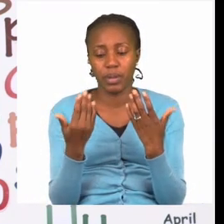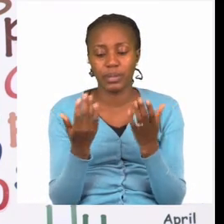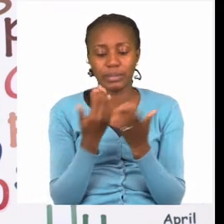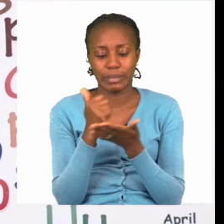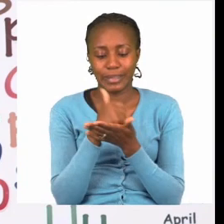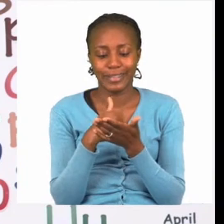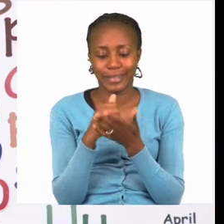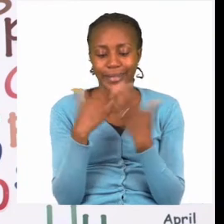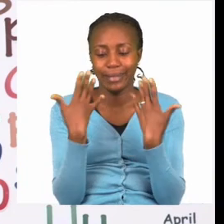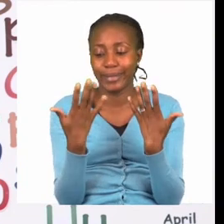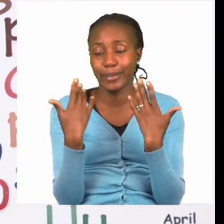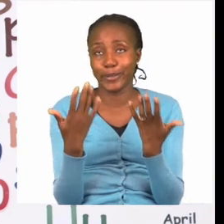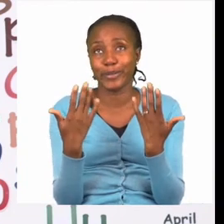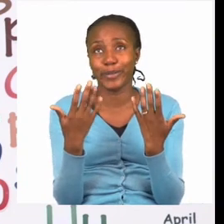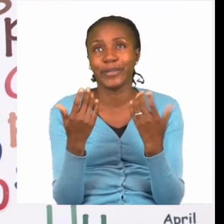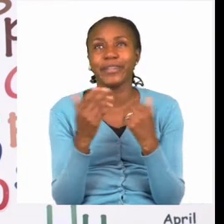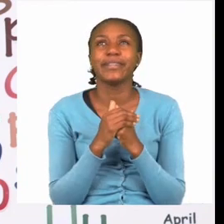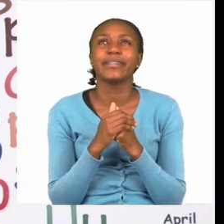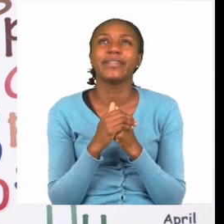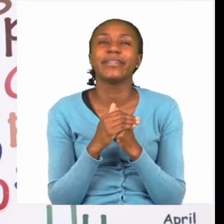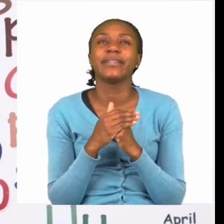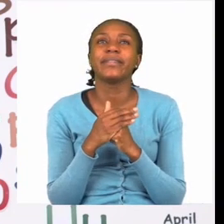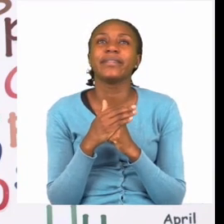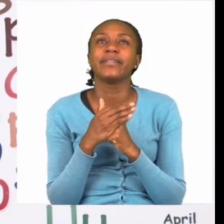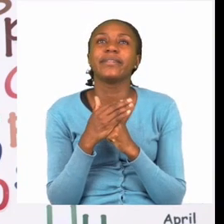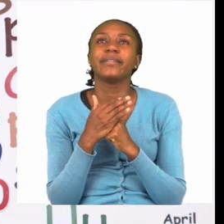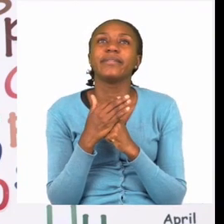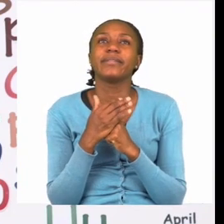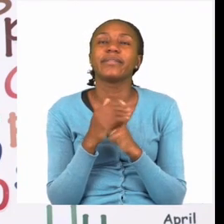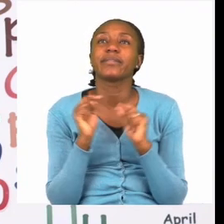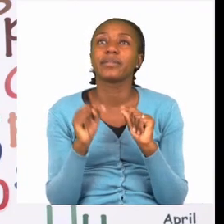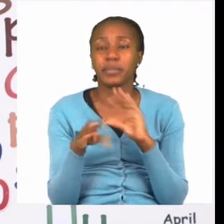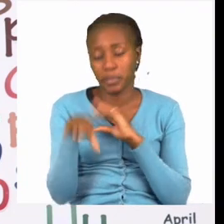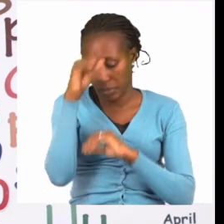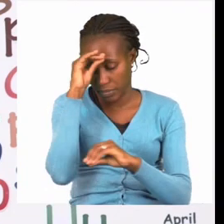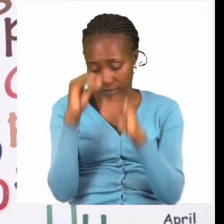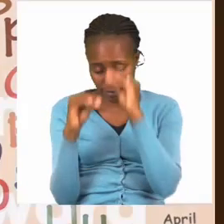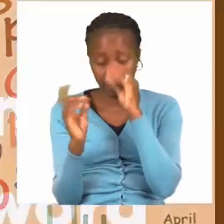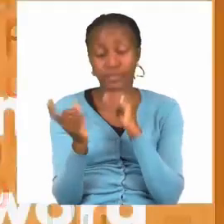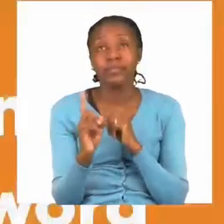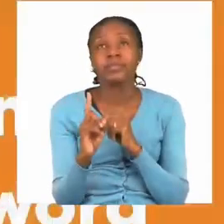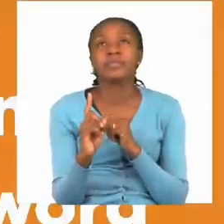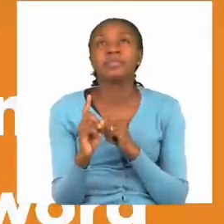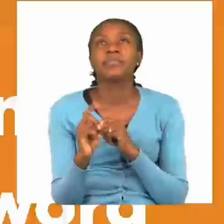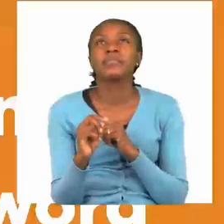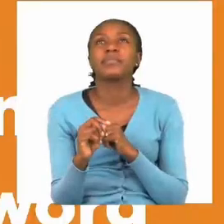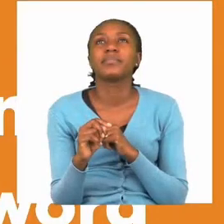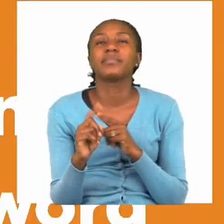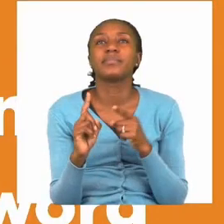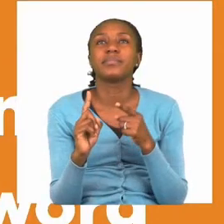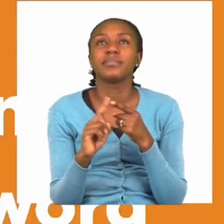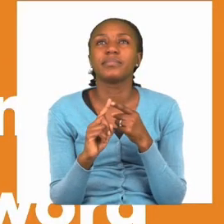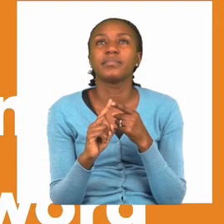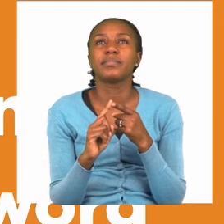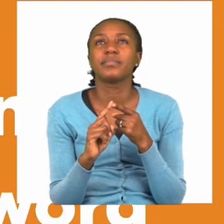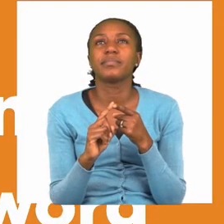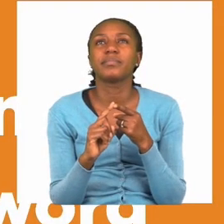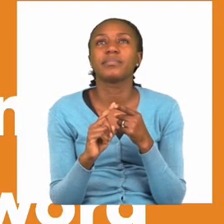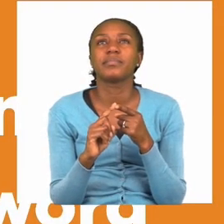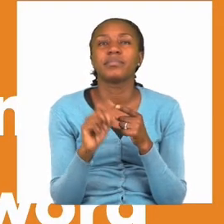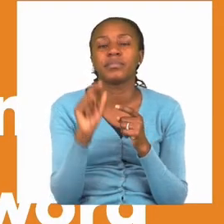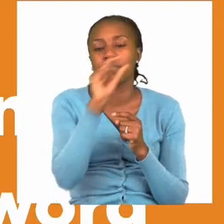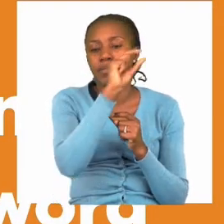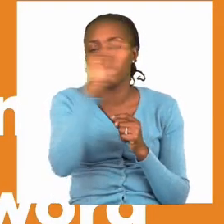nice and clean. Now let's see what today's lesson will be all about. Today we'll do